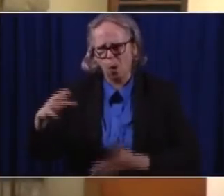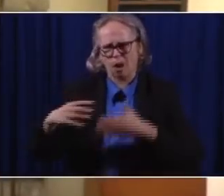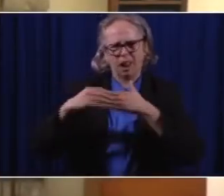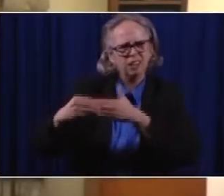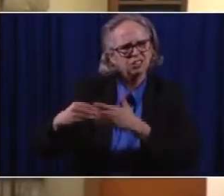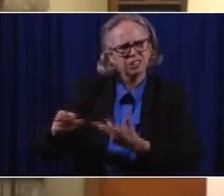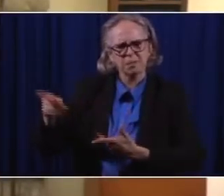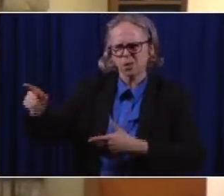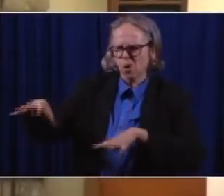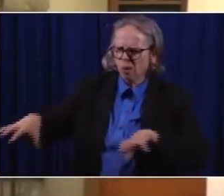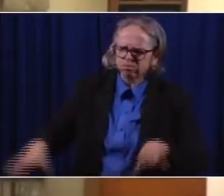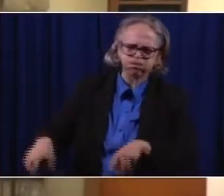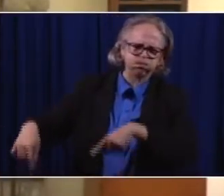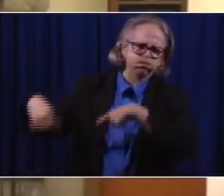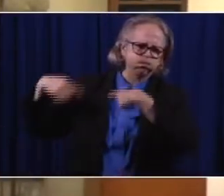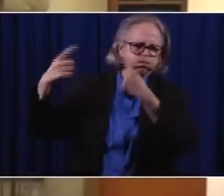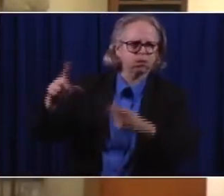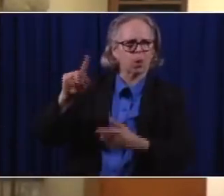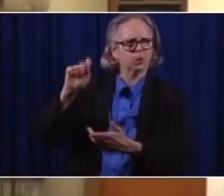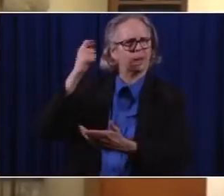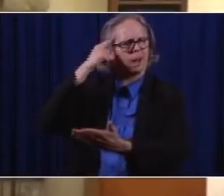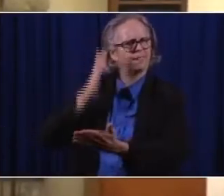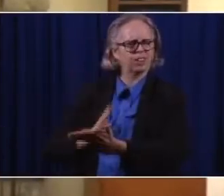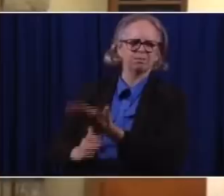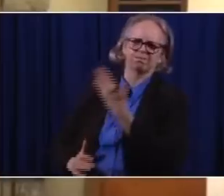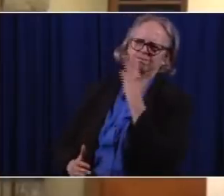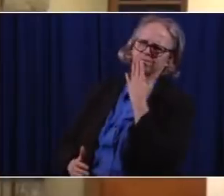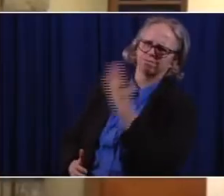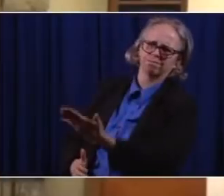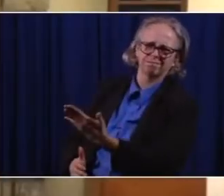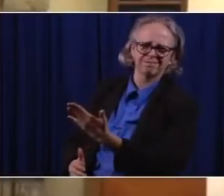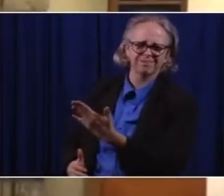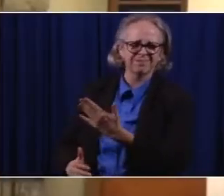this. Governments, I think, historically